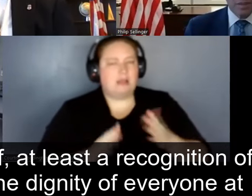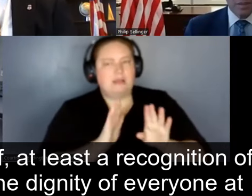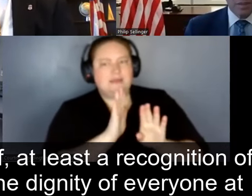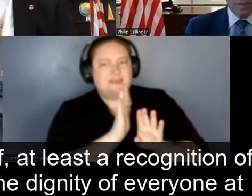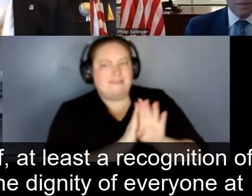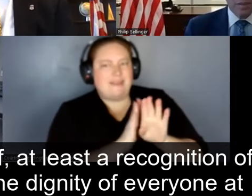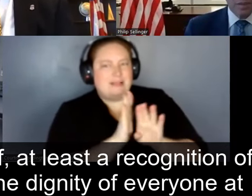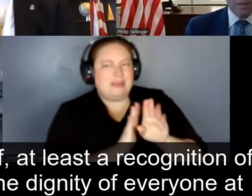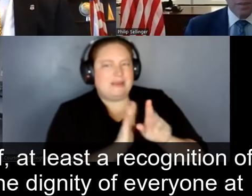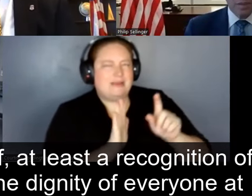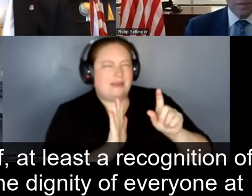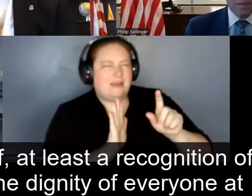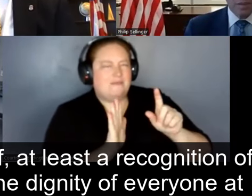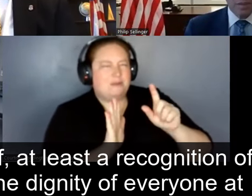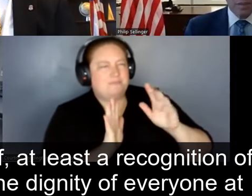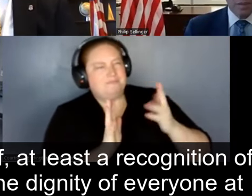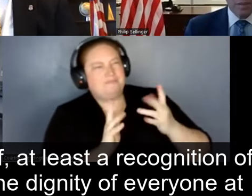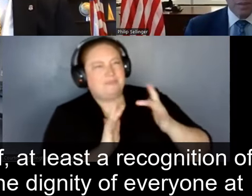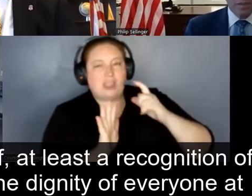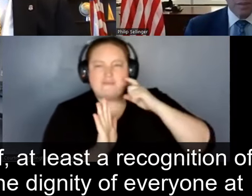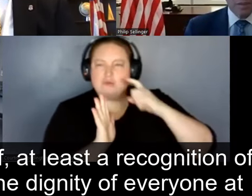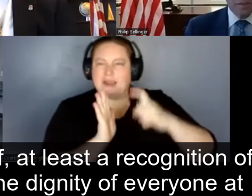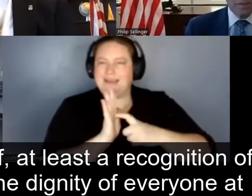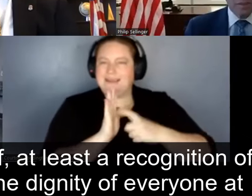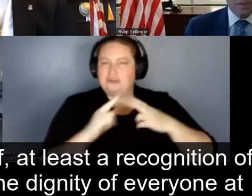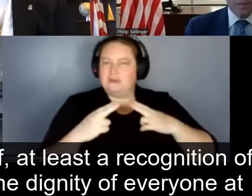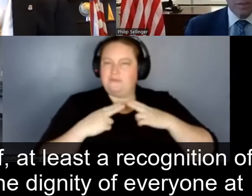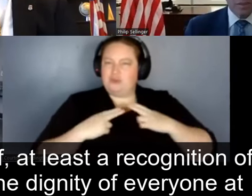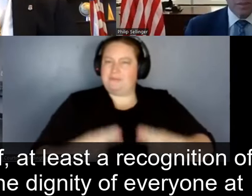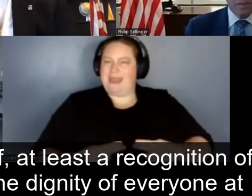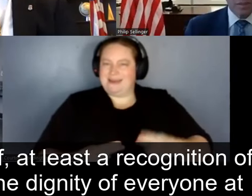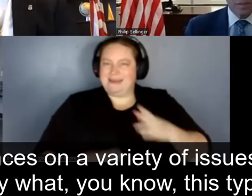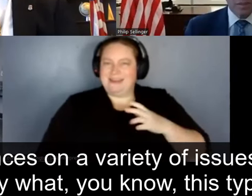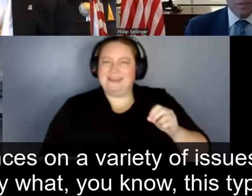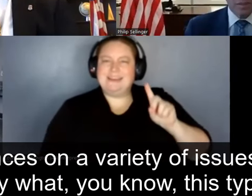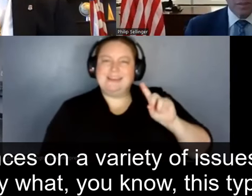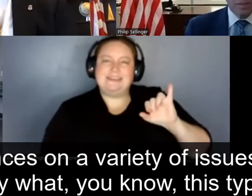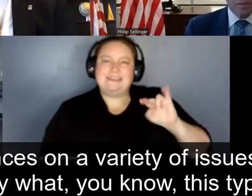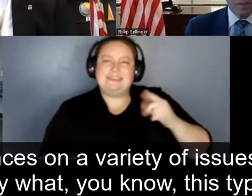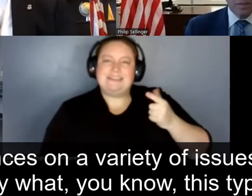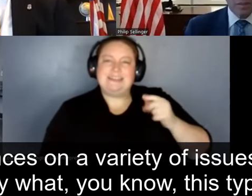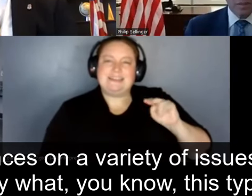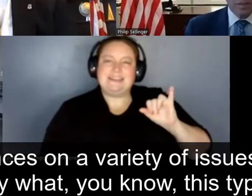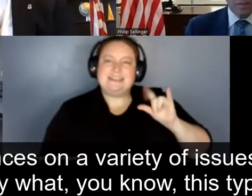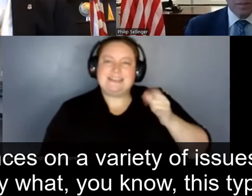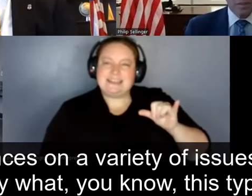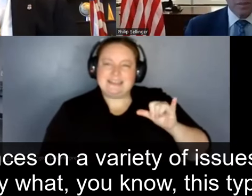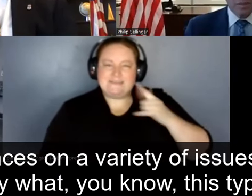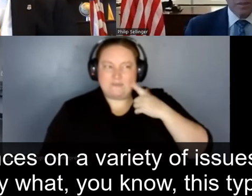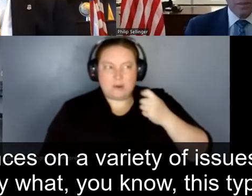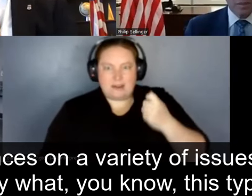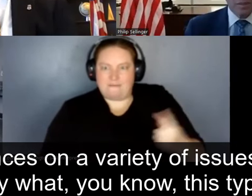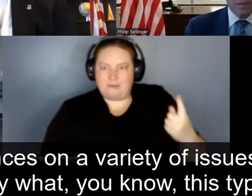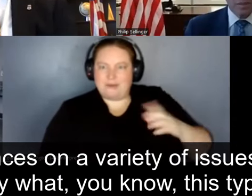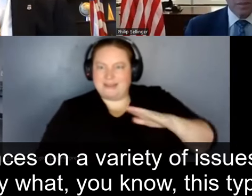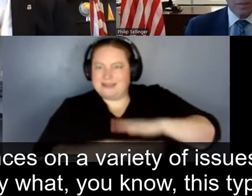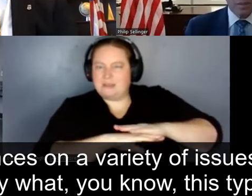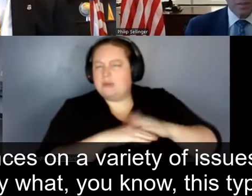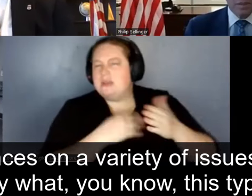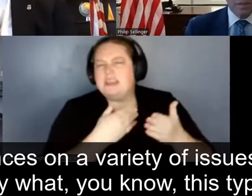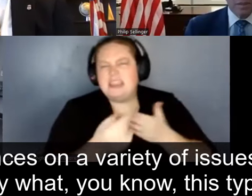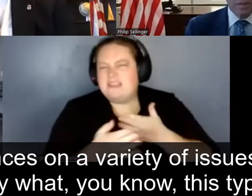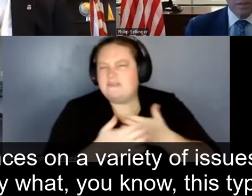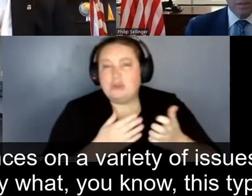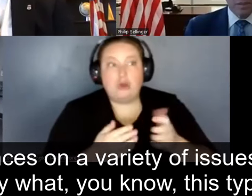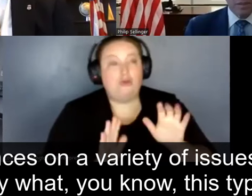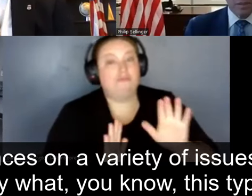least a recognition of the humanity and the dignity of everyone at that table, despite their differences on a variety of